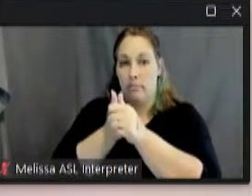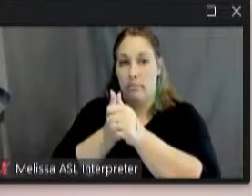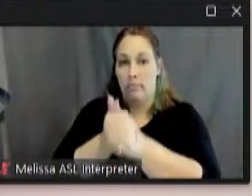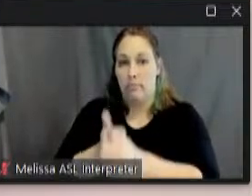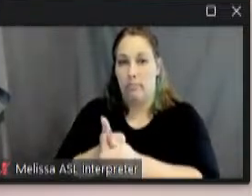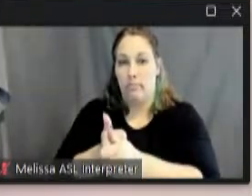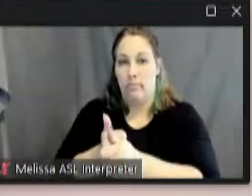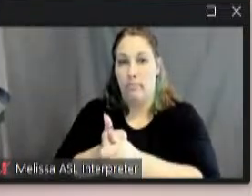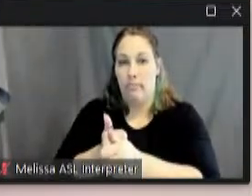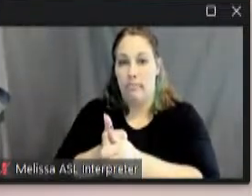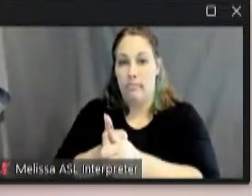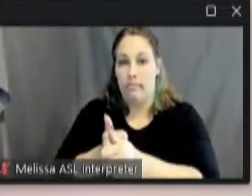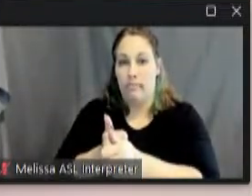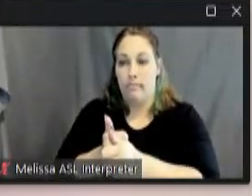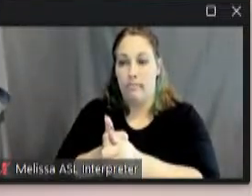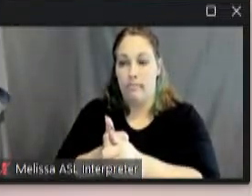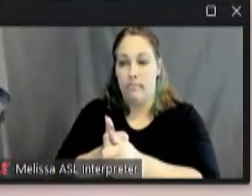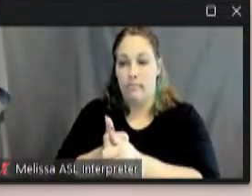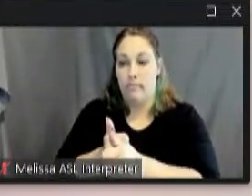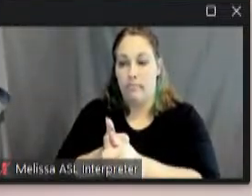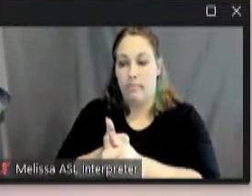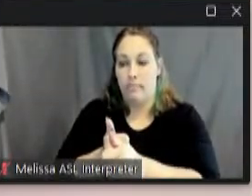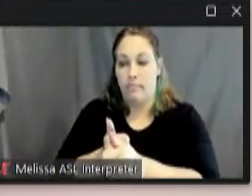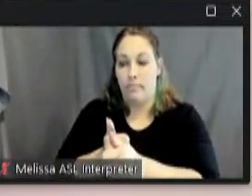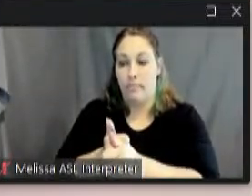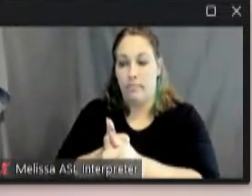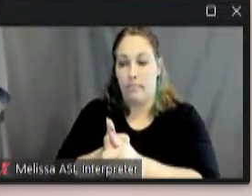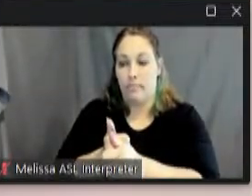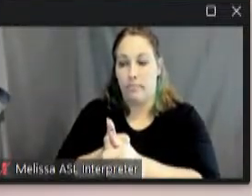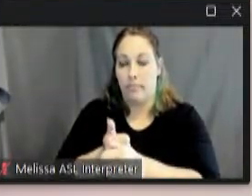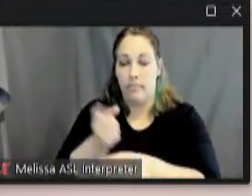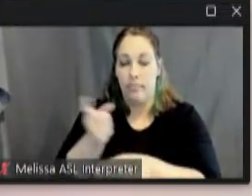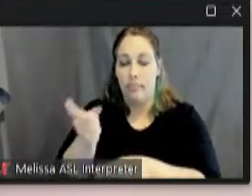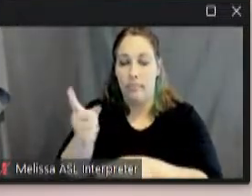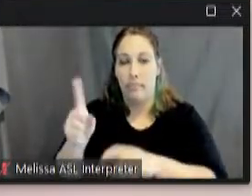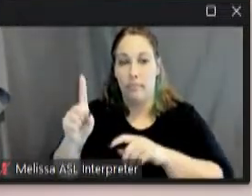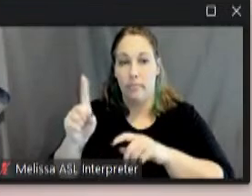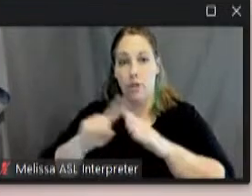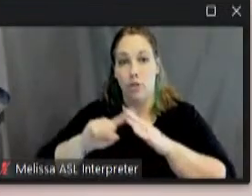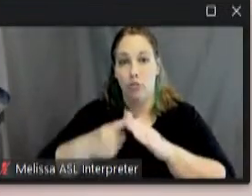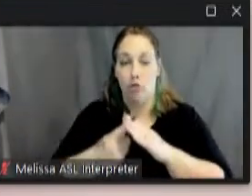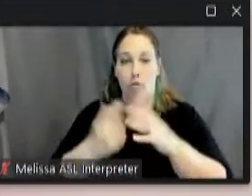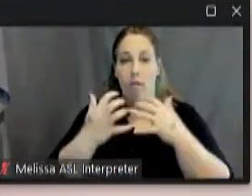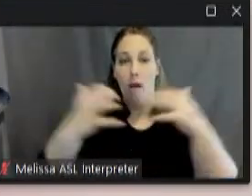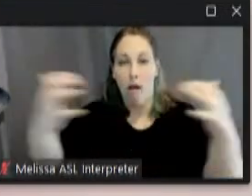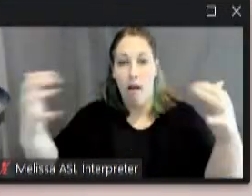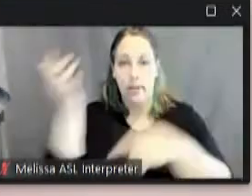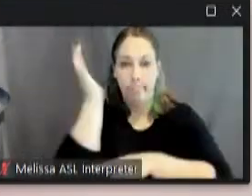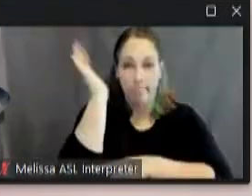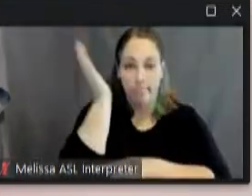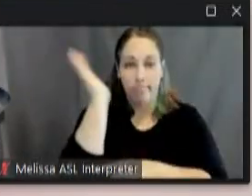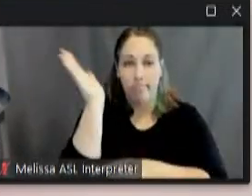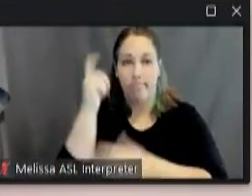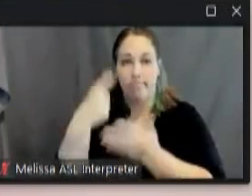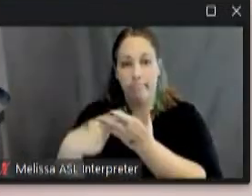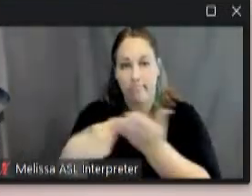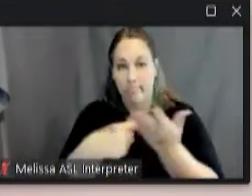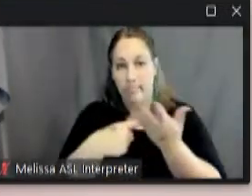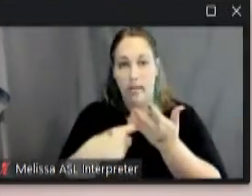began to have different types of audiences on gender that are led by the